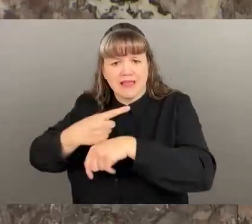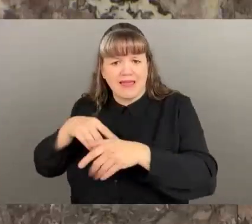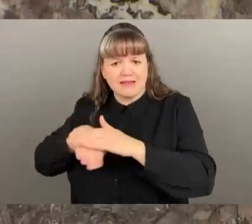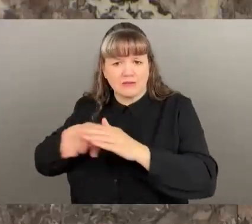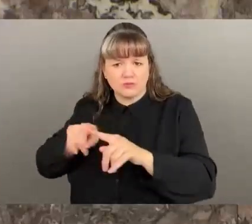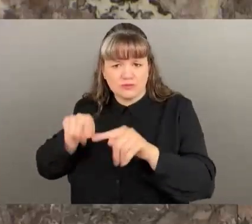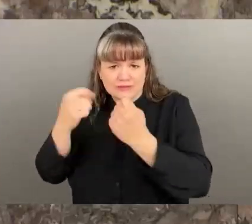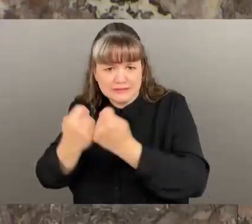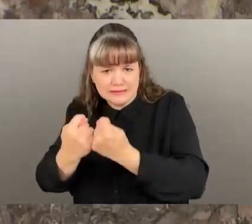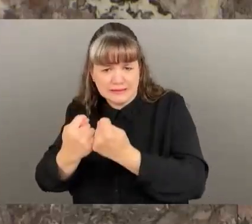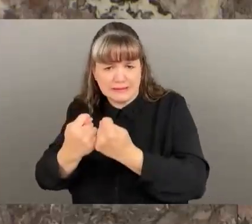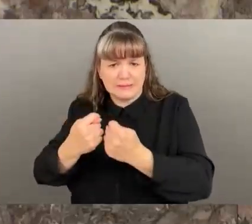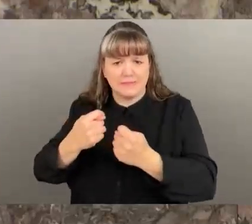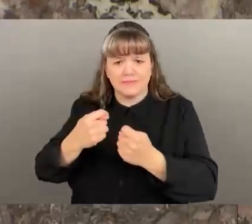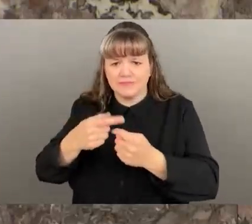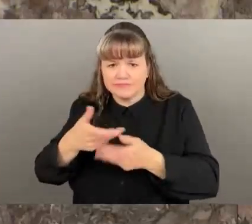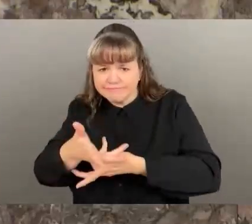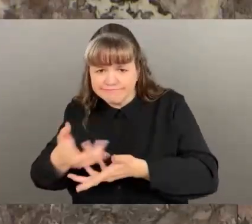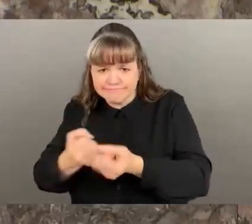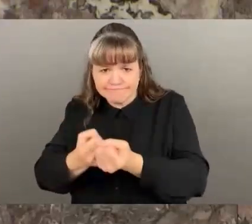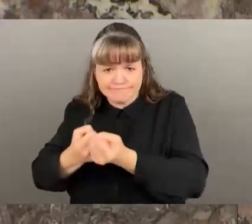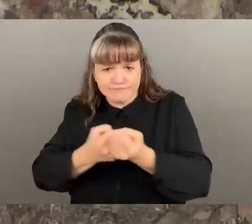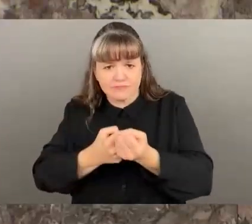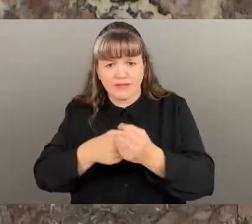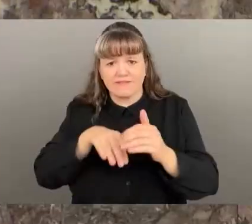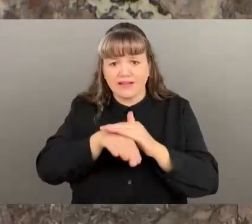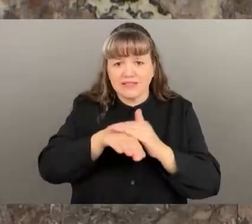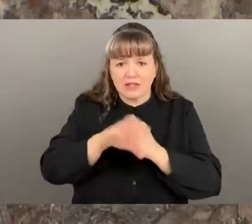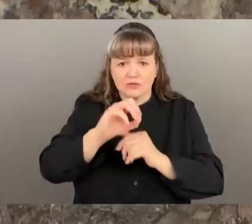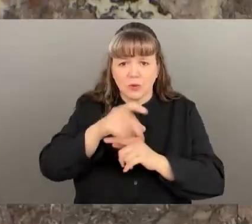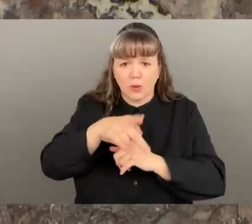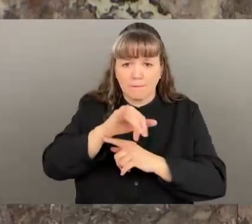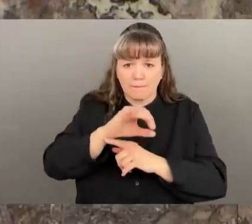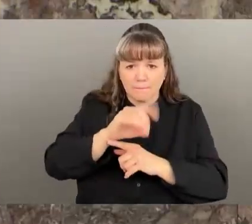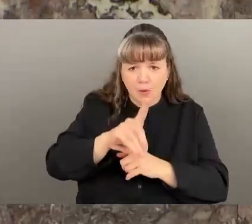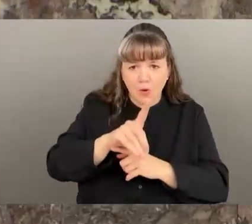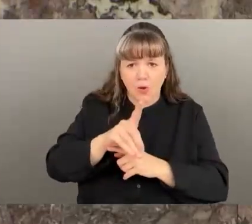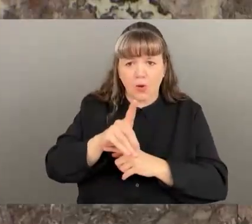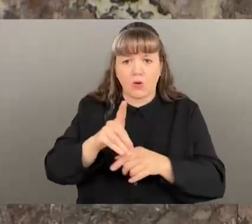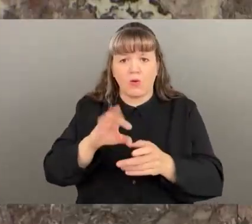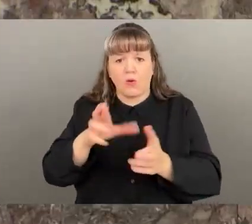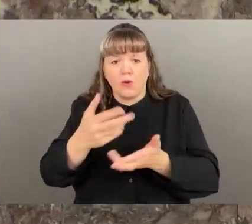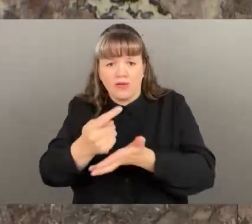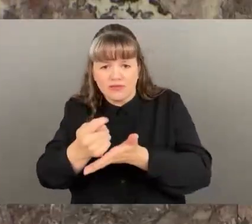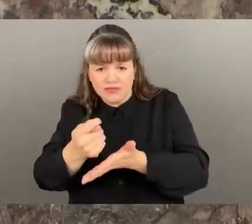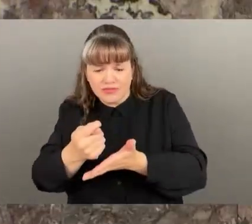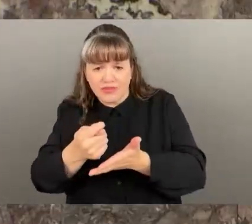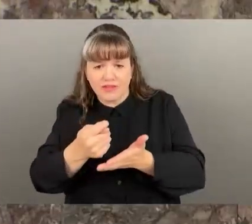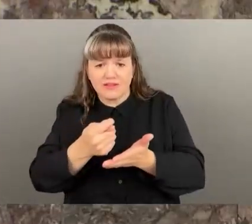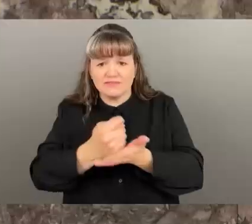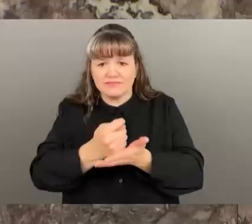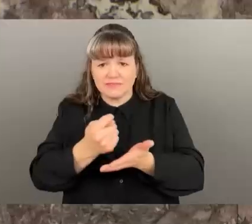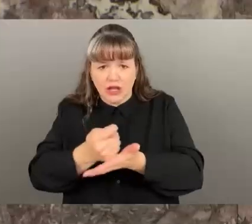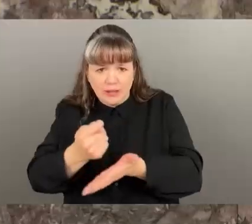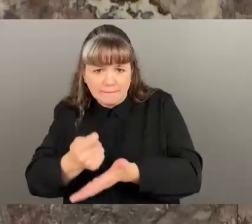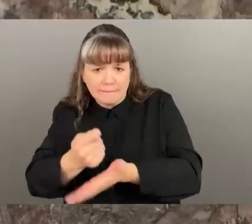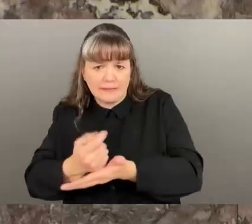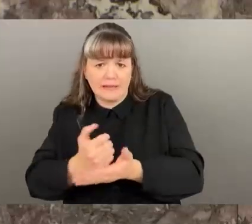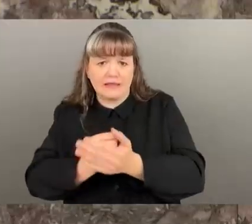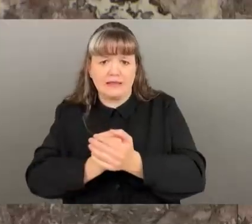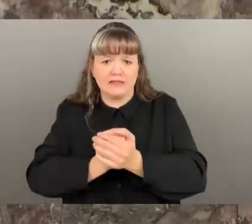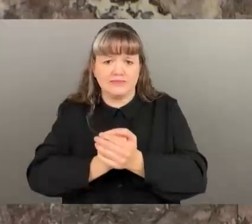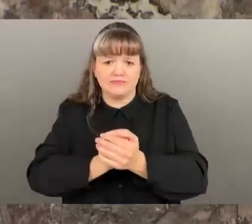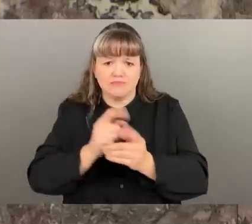opioid agonist therapies, help them access the supports that they need, building more treatment beds, more recovery beds.